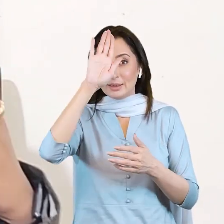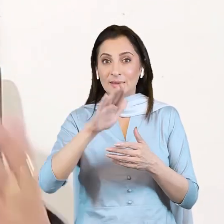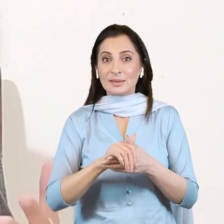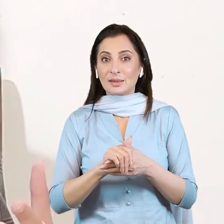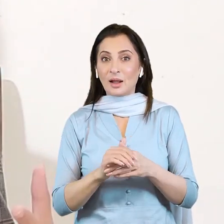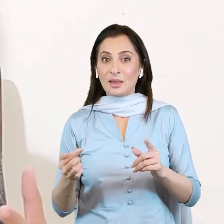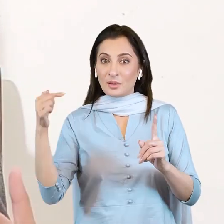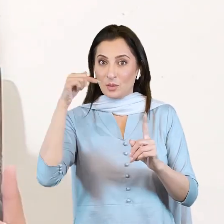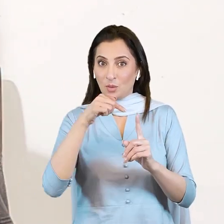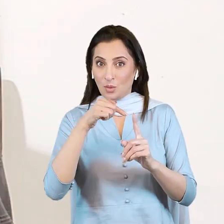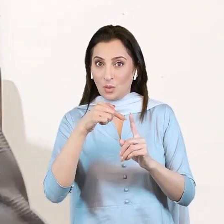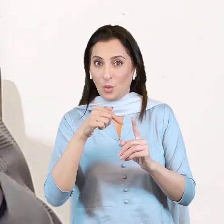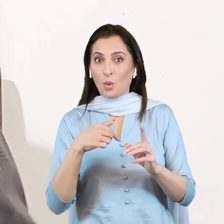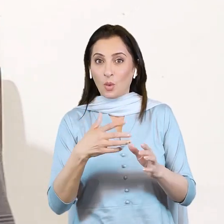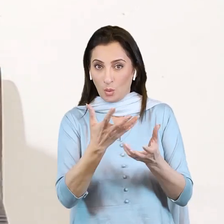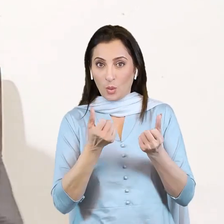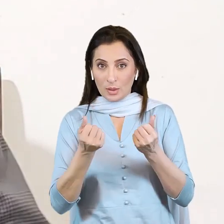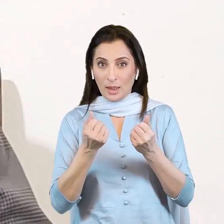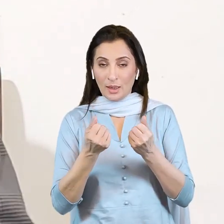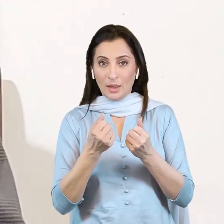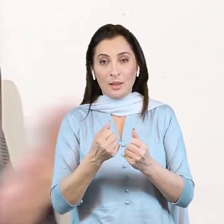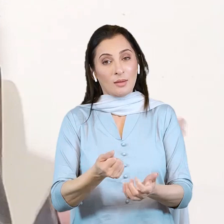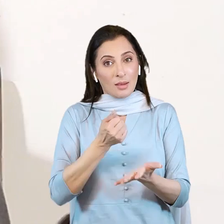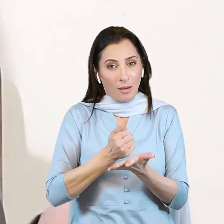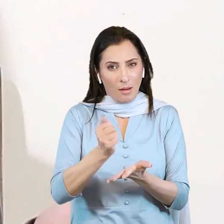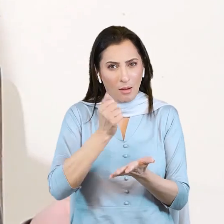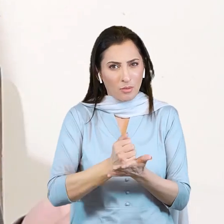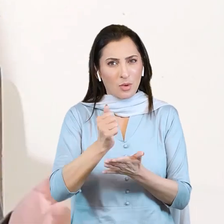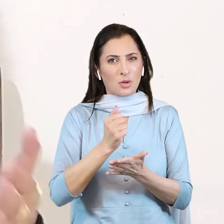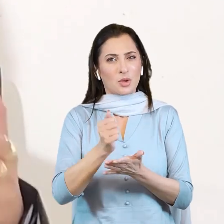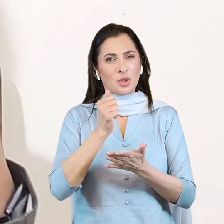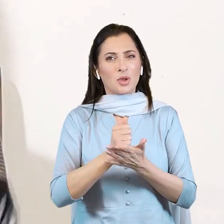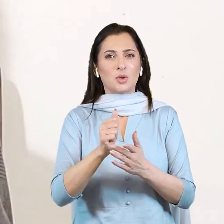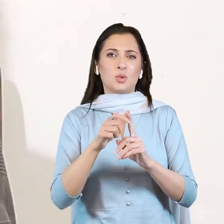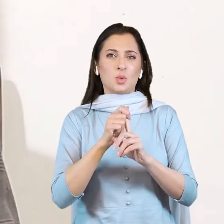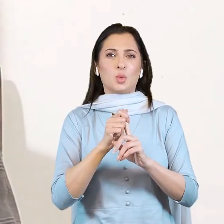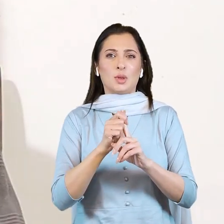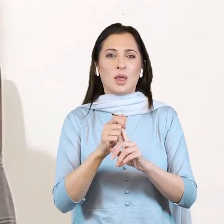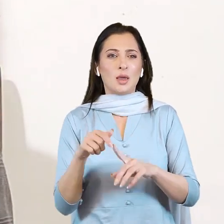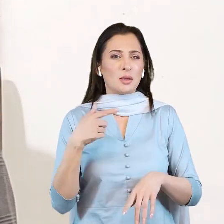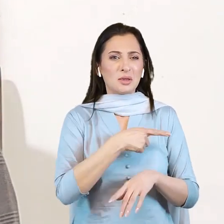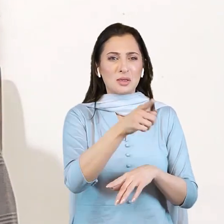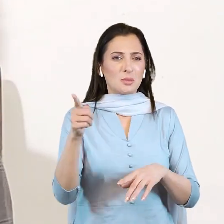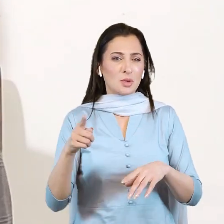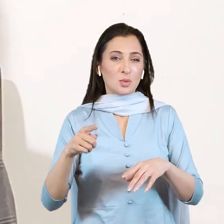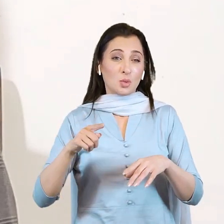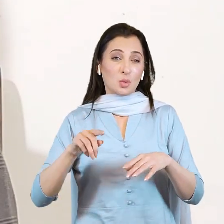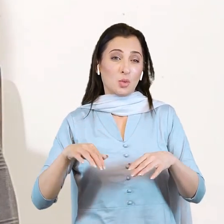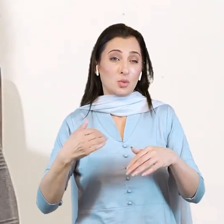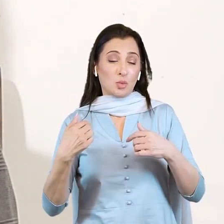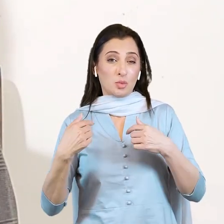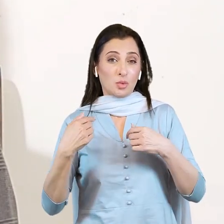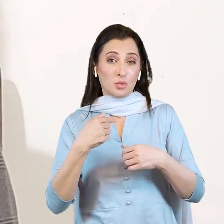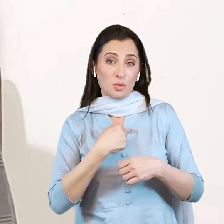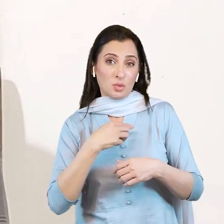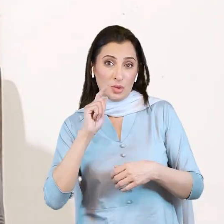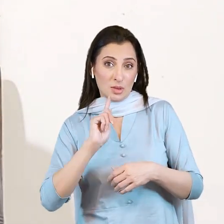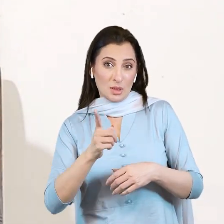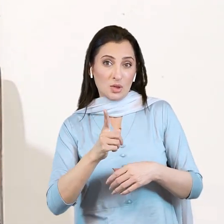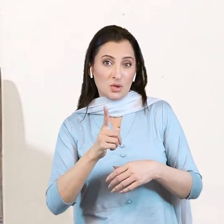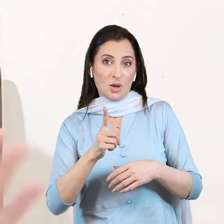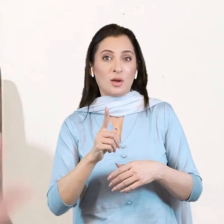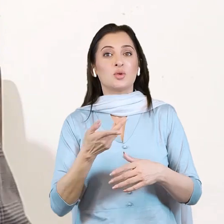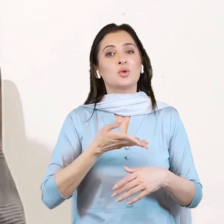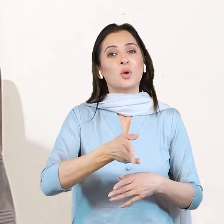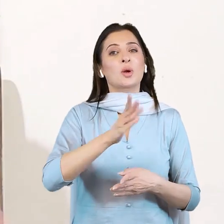have a way with words. They motivate and inspire people around them, and they can communicate confidently.